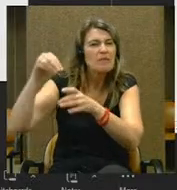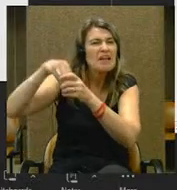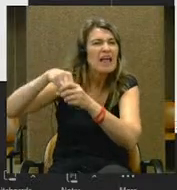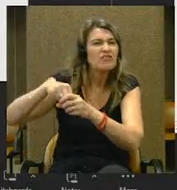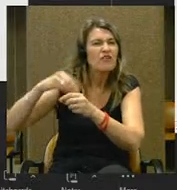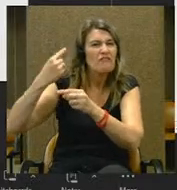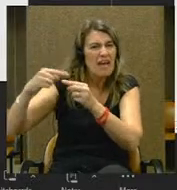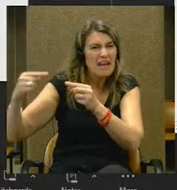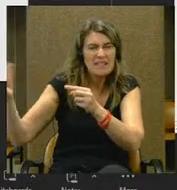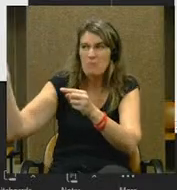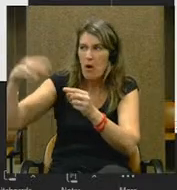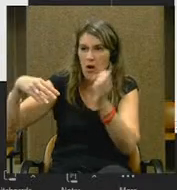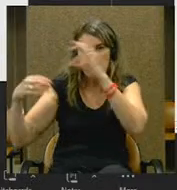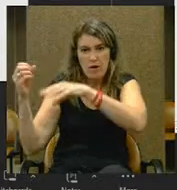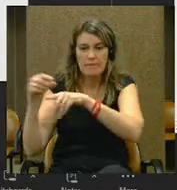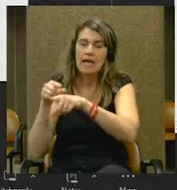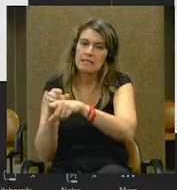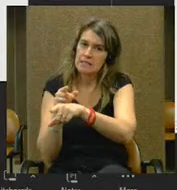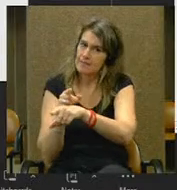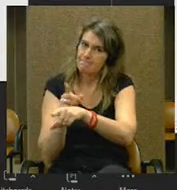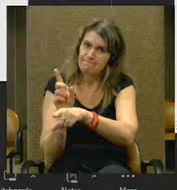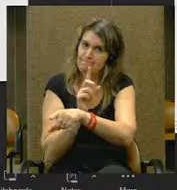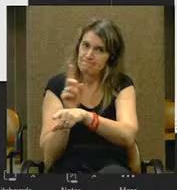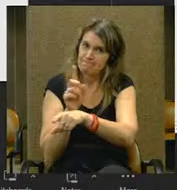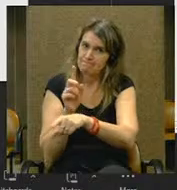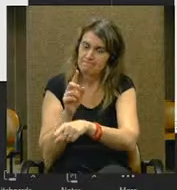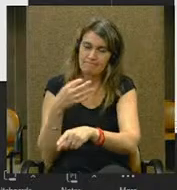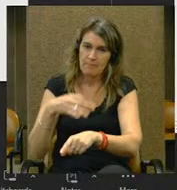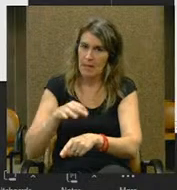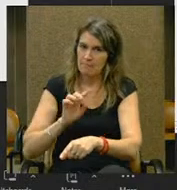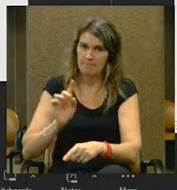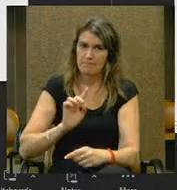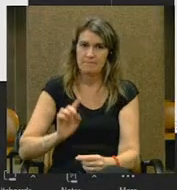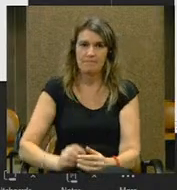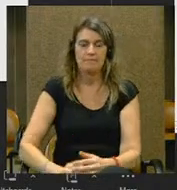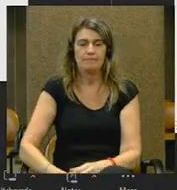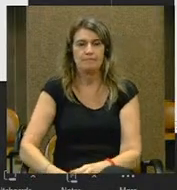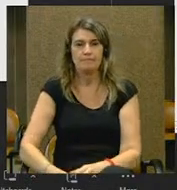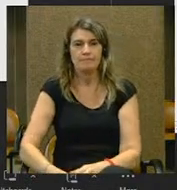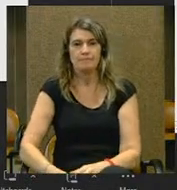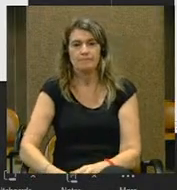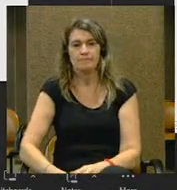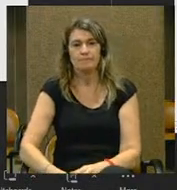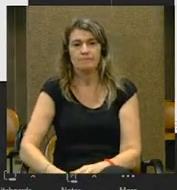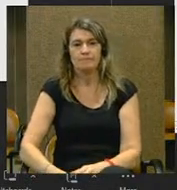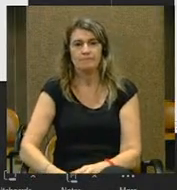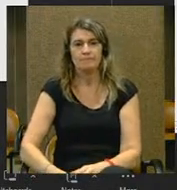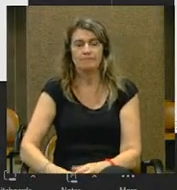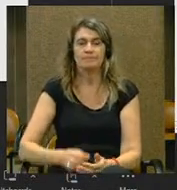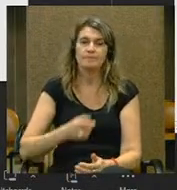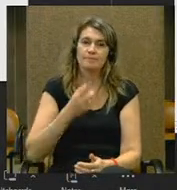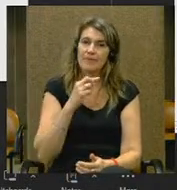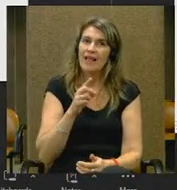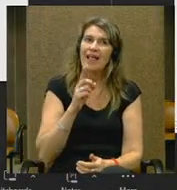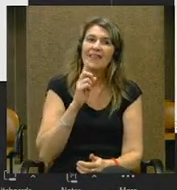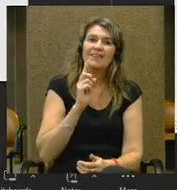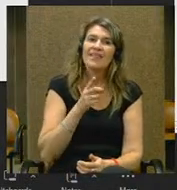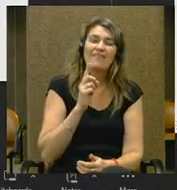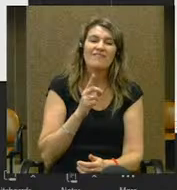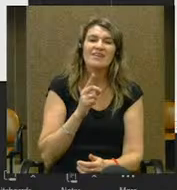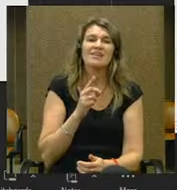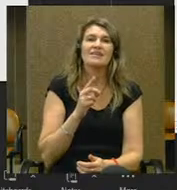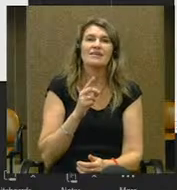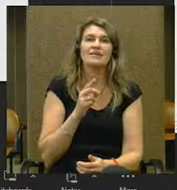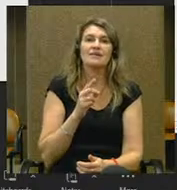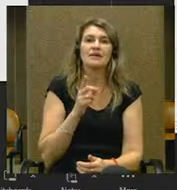drugs, because we need to begin dismantling this prohibition regime, move to a legalized, regulated system